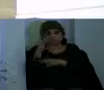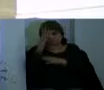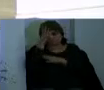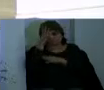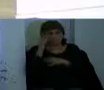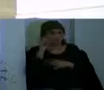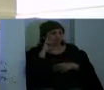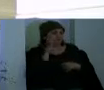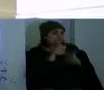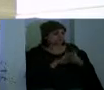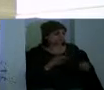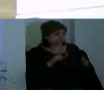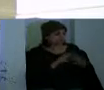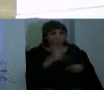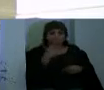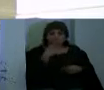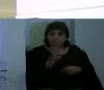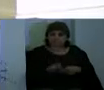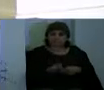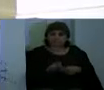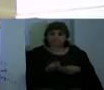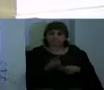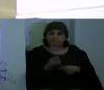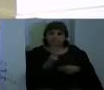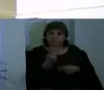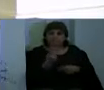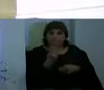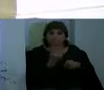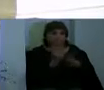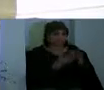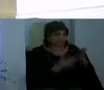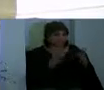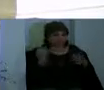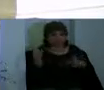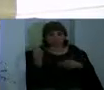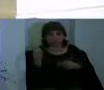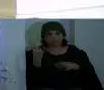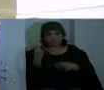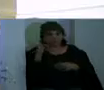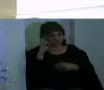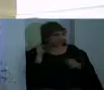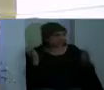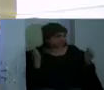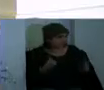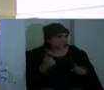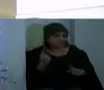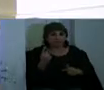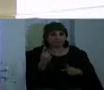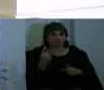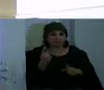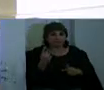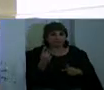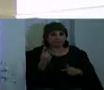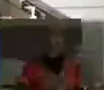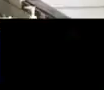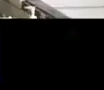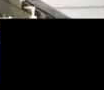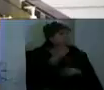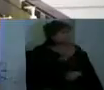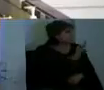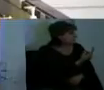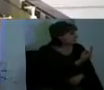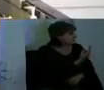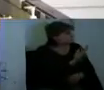from the stories that I've told you, someone in here has heard them all. Someone in here maybe has only heard